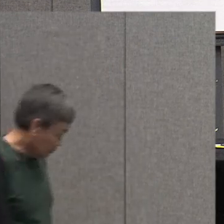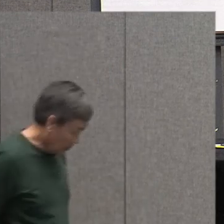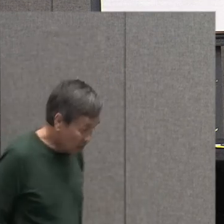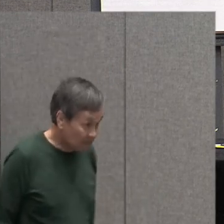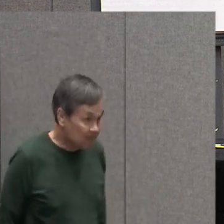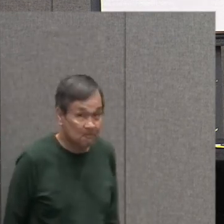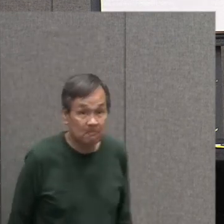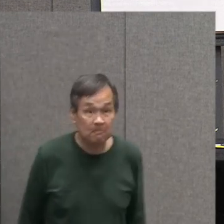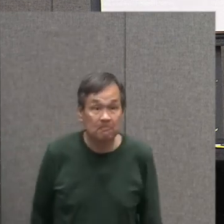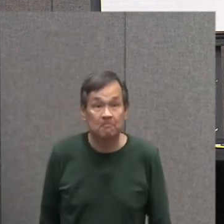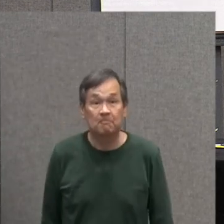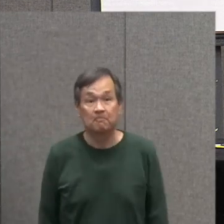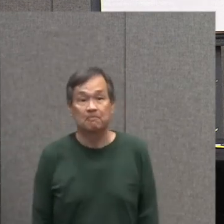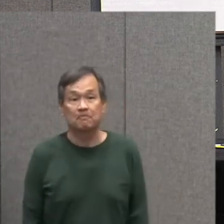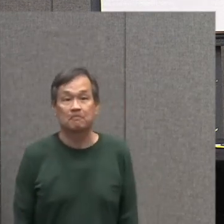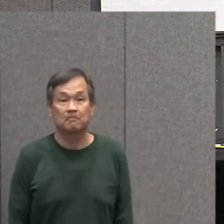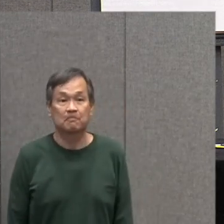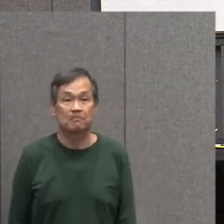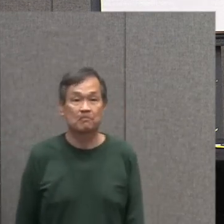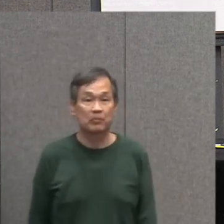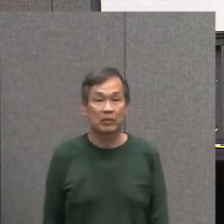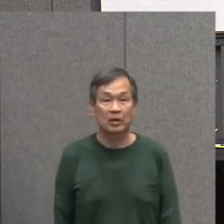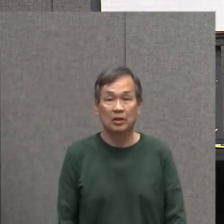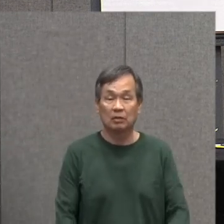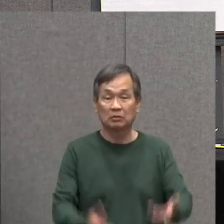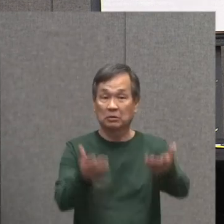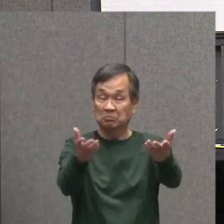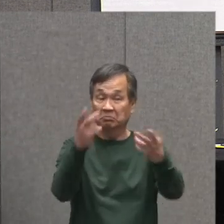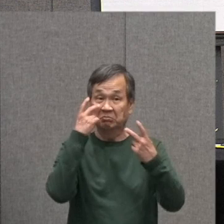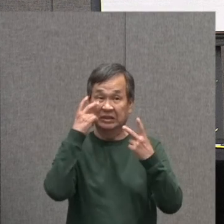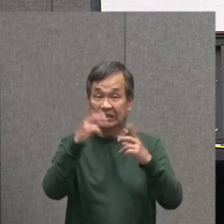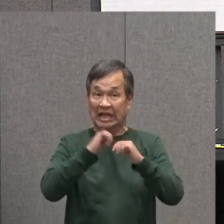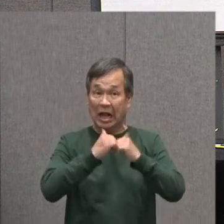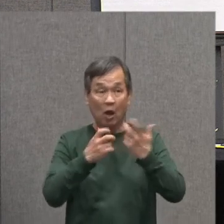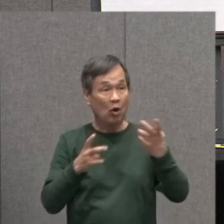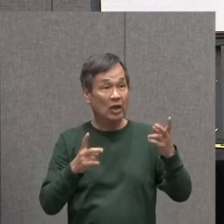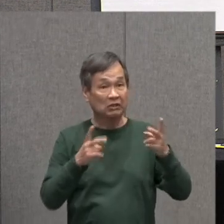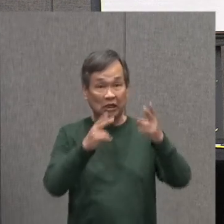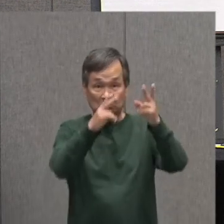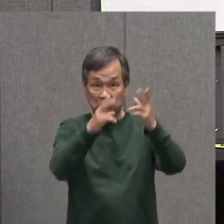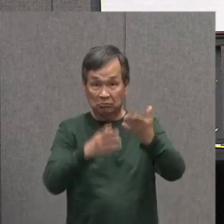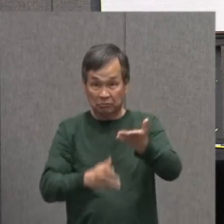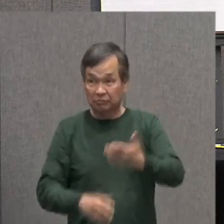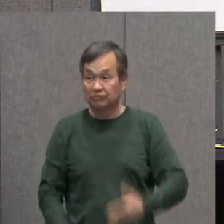want my lines to be straight. Maybe I want curvy lines. Just like that.